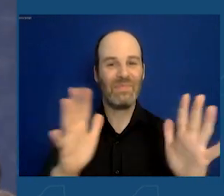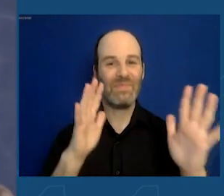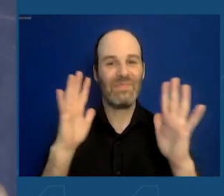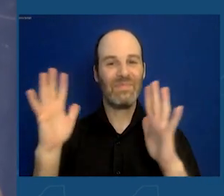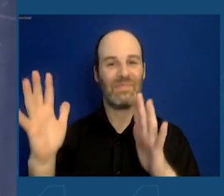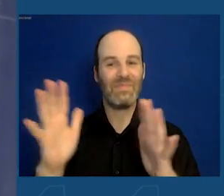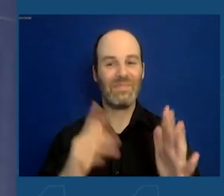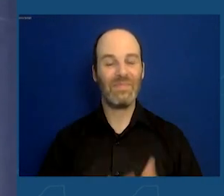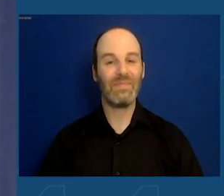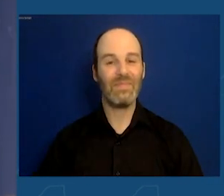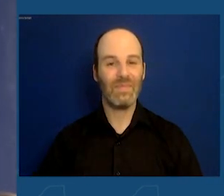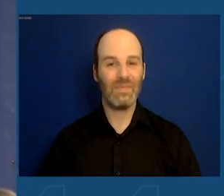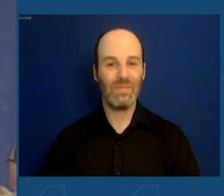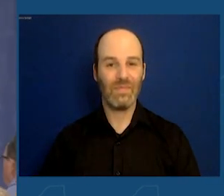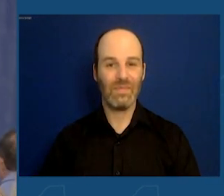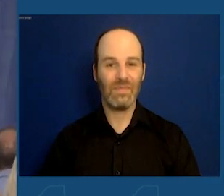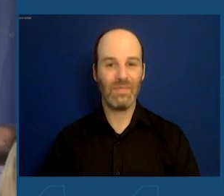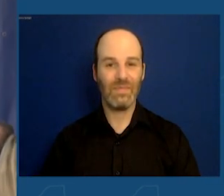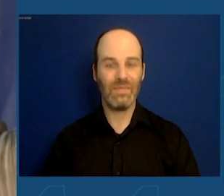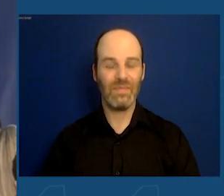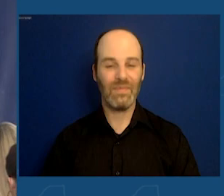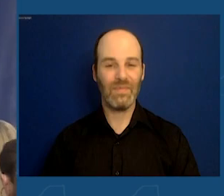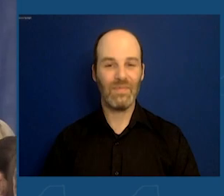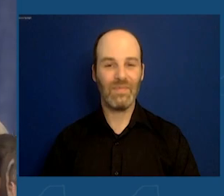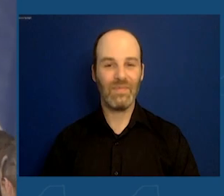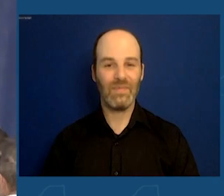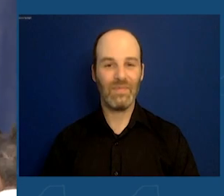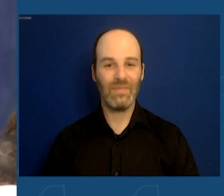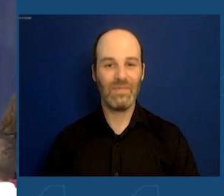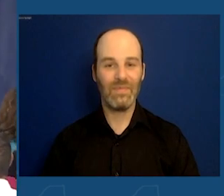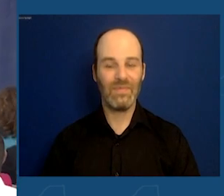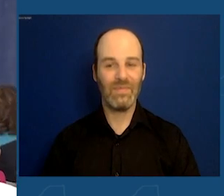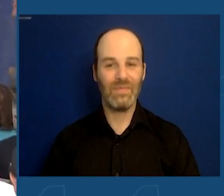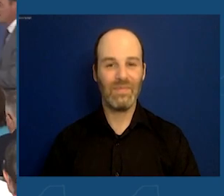Please remain seated during the tech presentation and photo opportunity.